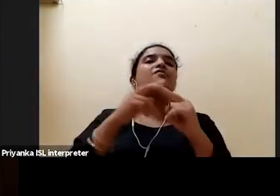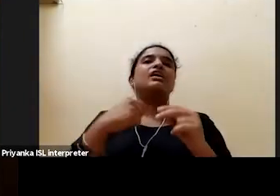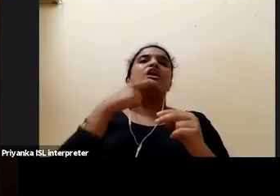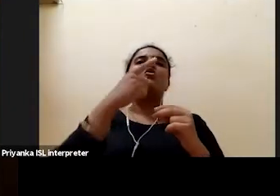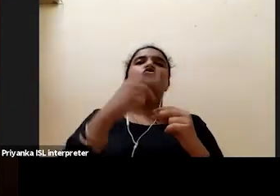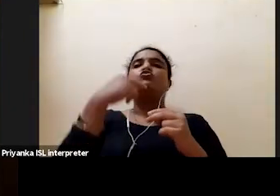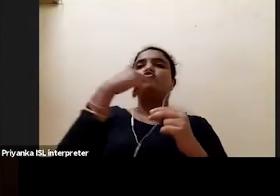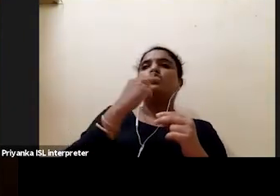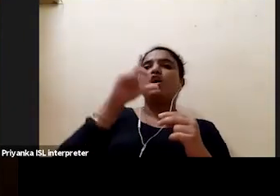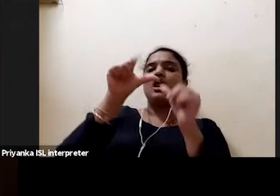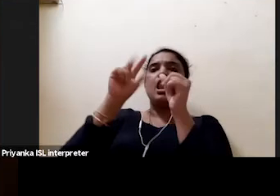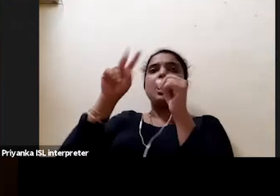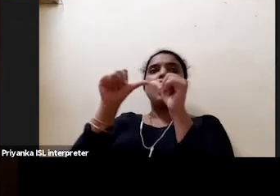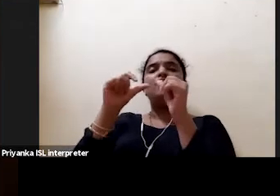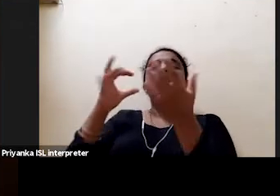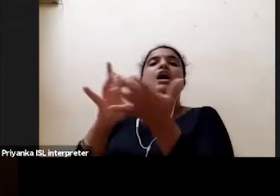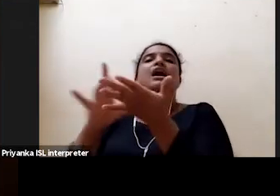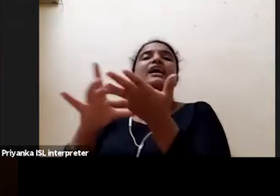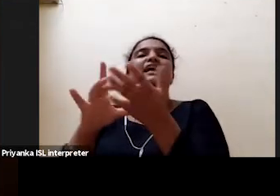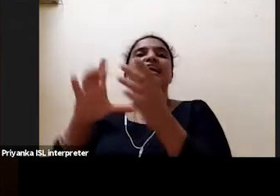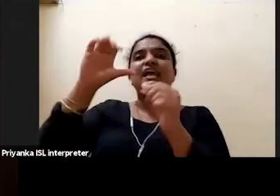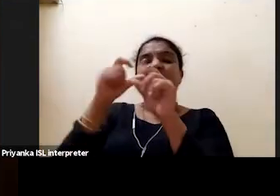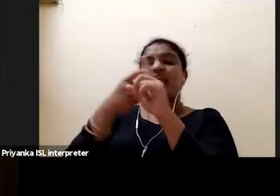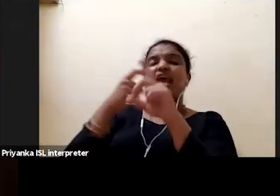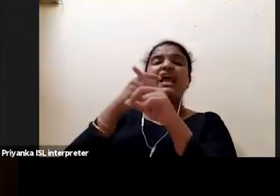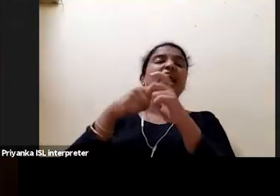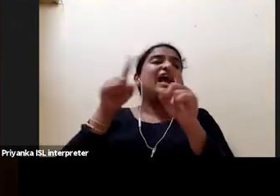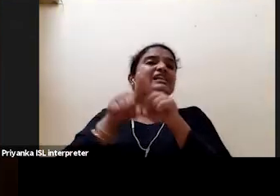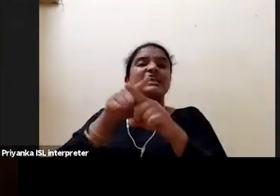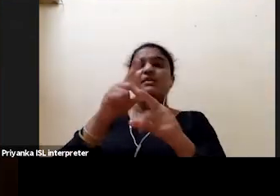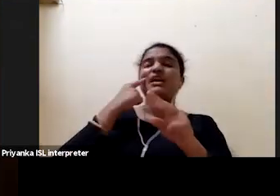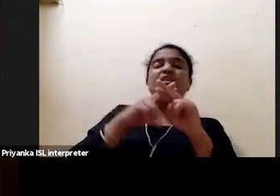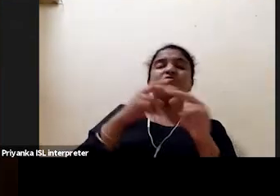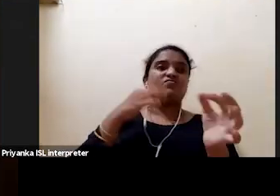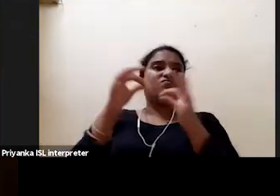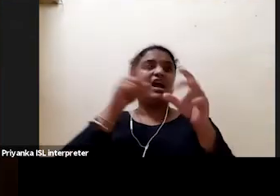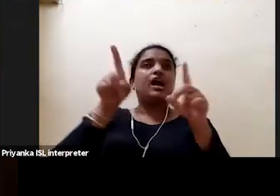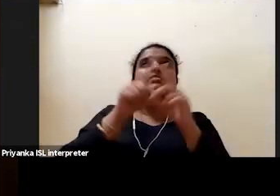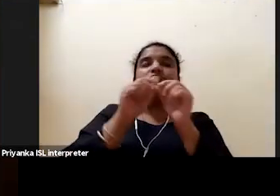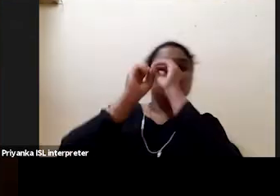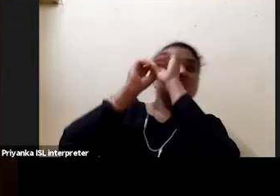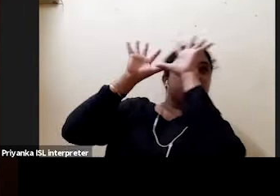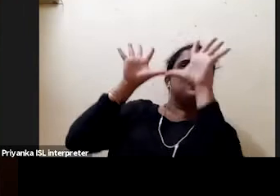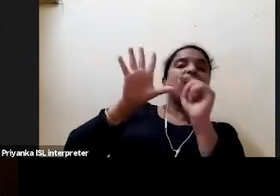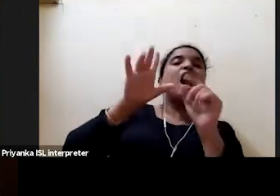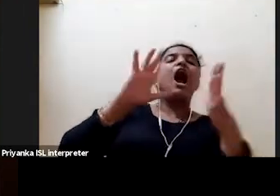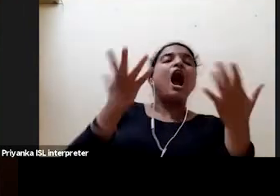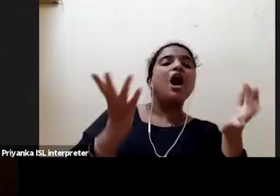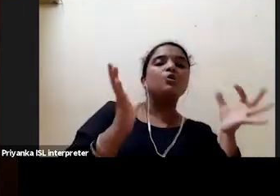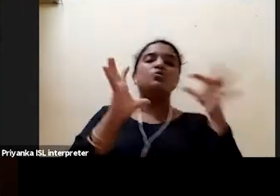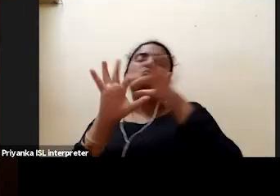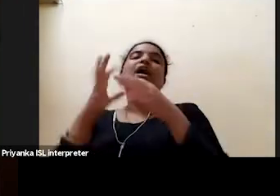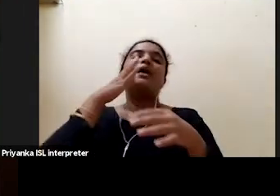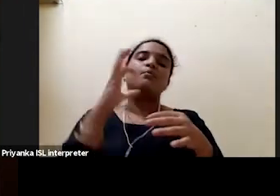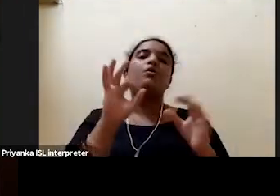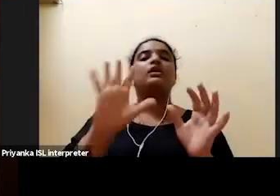that molten center, what do you compare it with? So you'll get these kind of ideas rather than sticking to the jaded words.